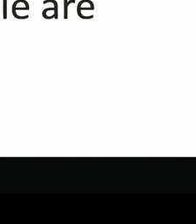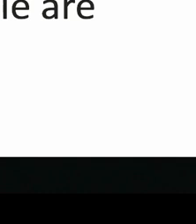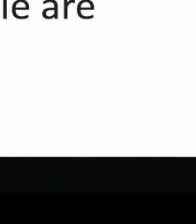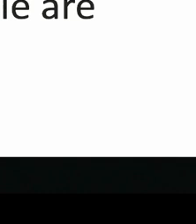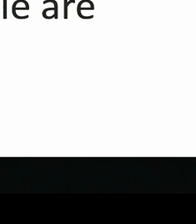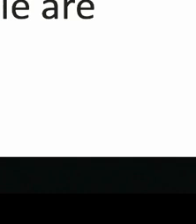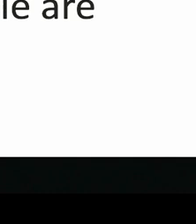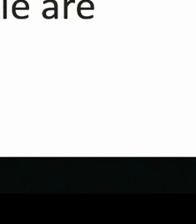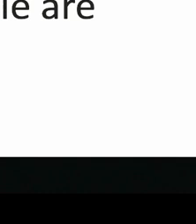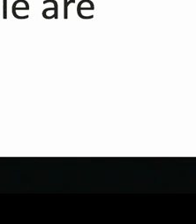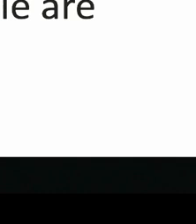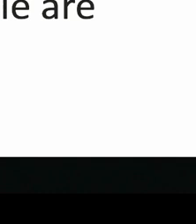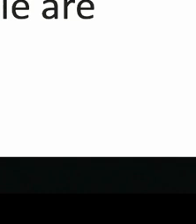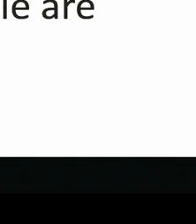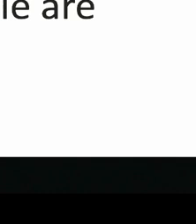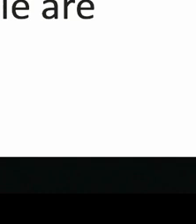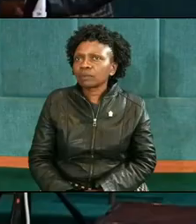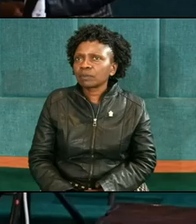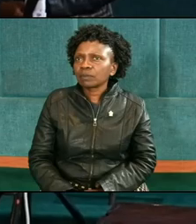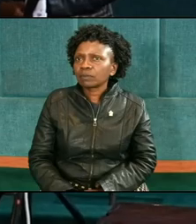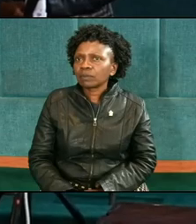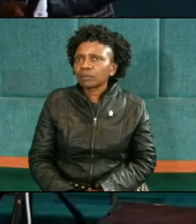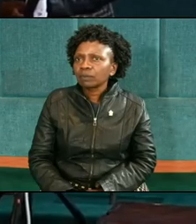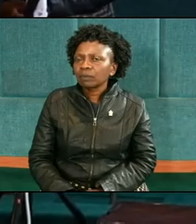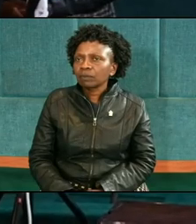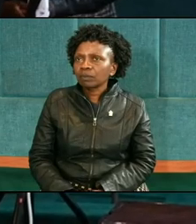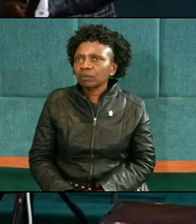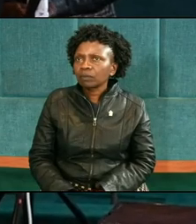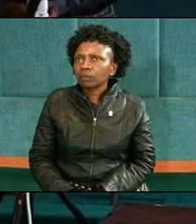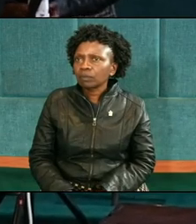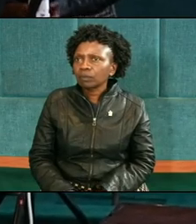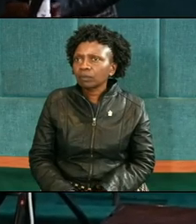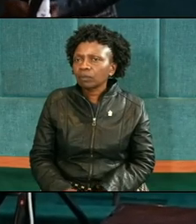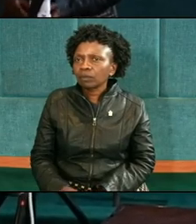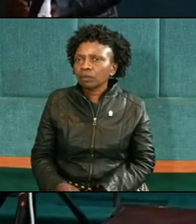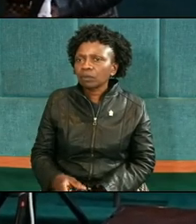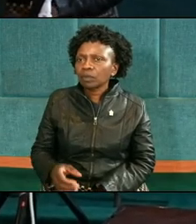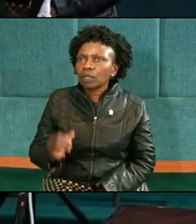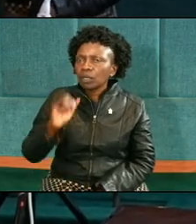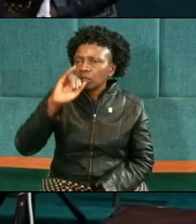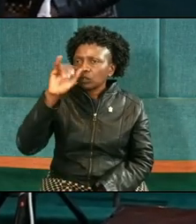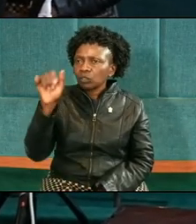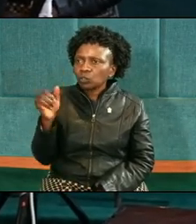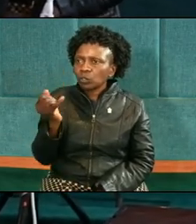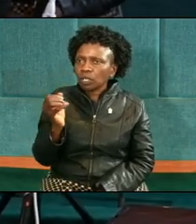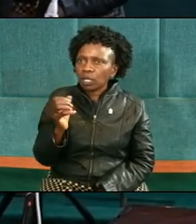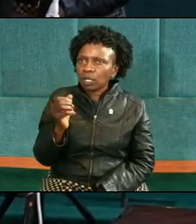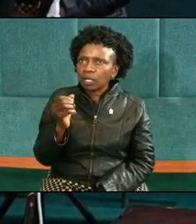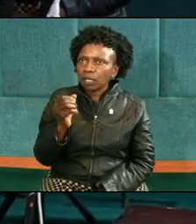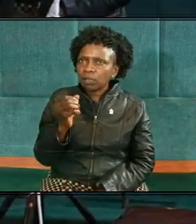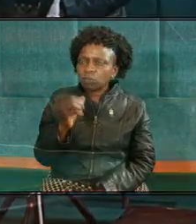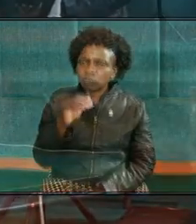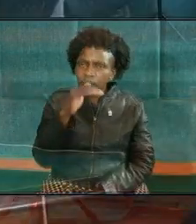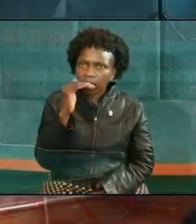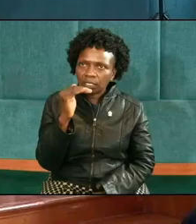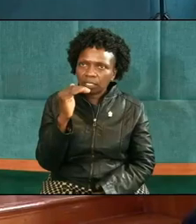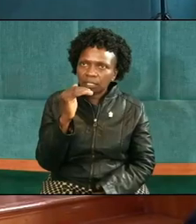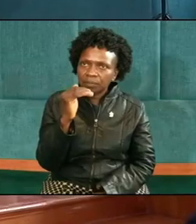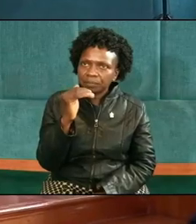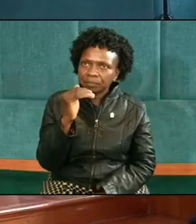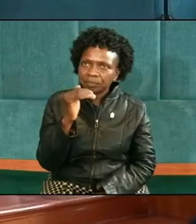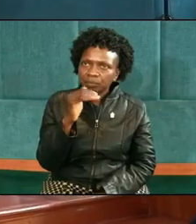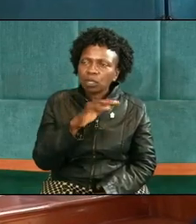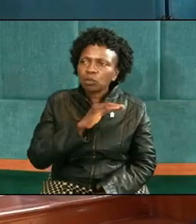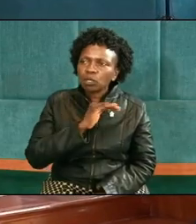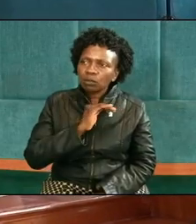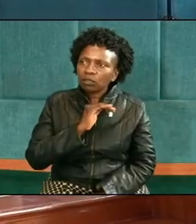I love this. Hey, come on, stand up in front of the captain. Jonah came over and stand up in front of the captain. We have a few questions for